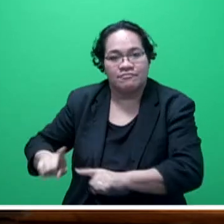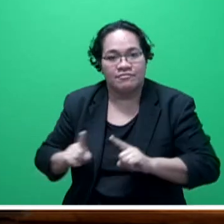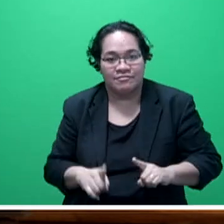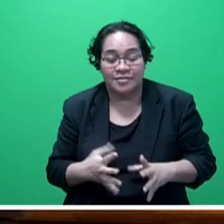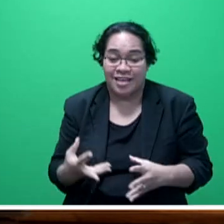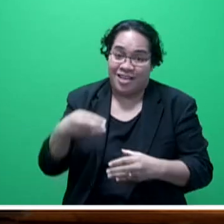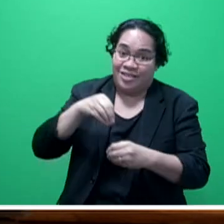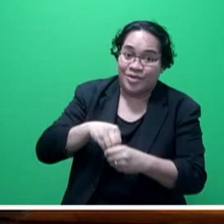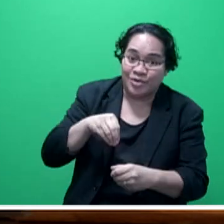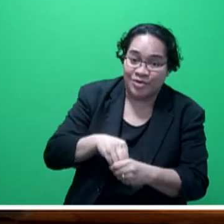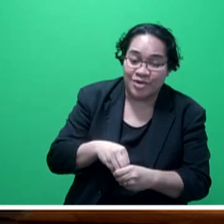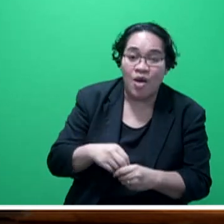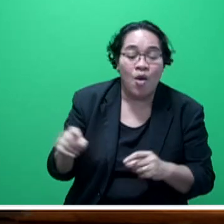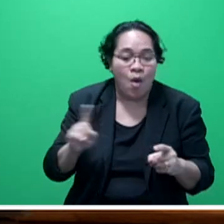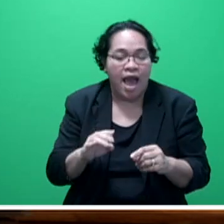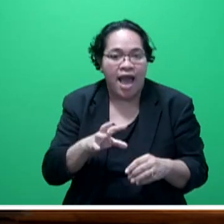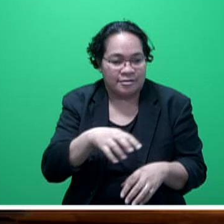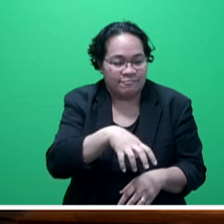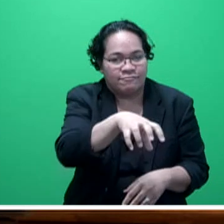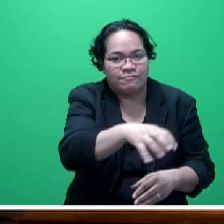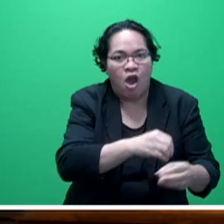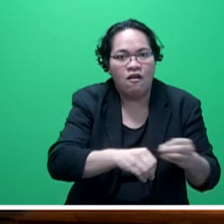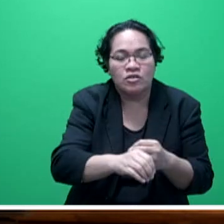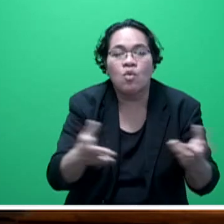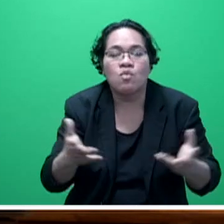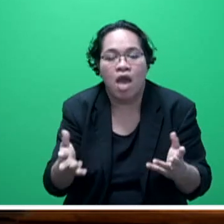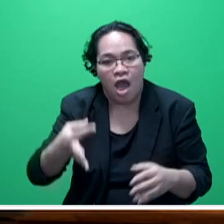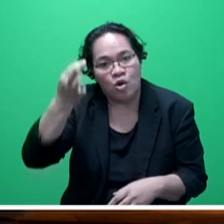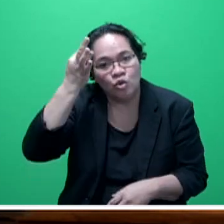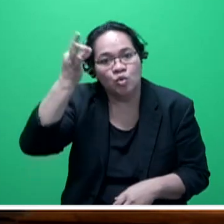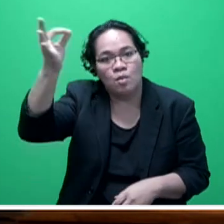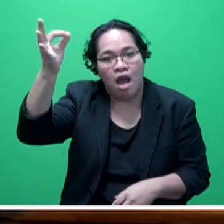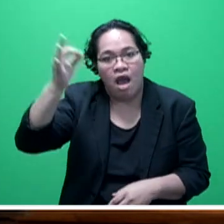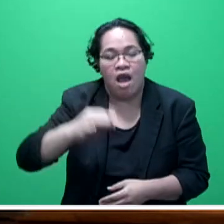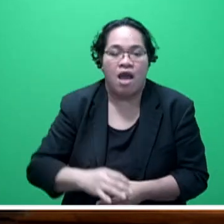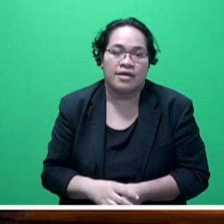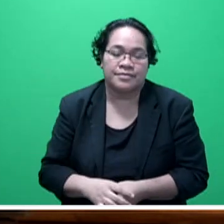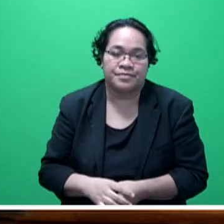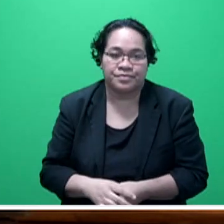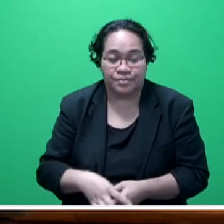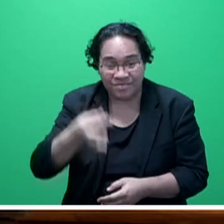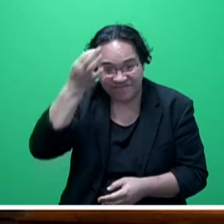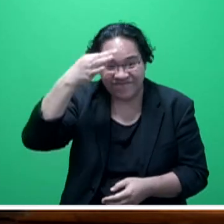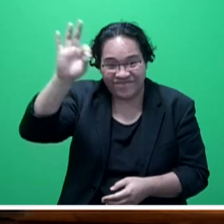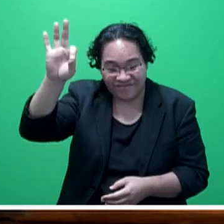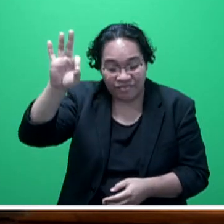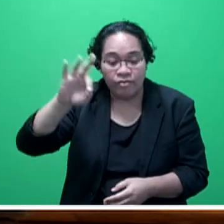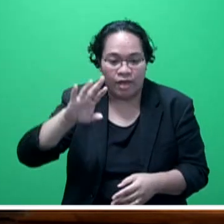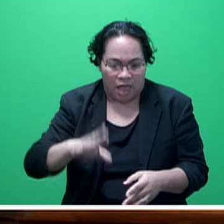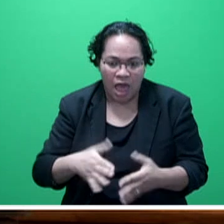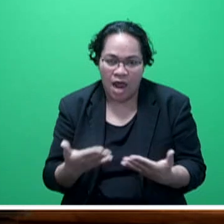included is a station on the island of Rotuma. Mr. Speaker, sir, currently government